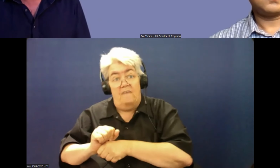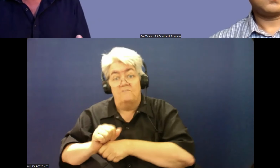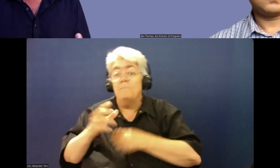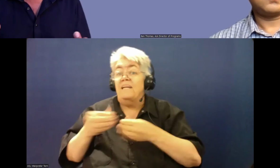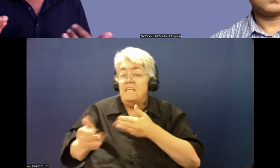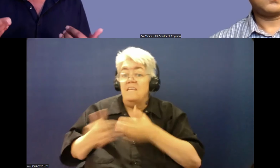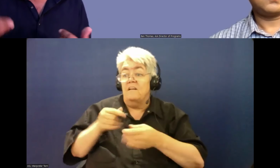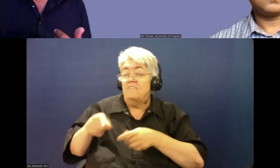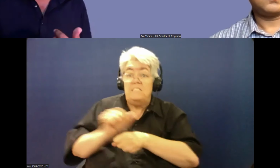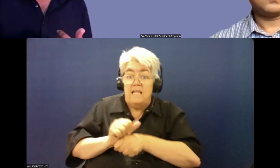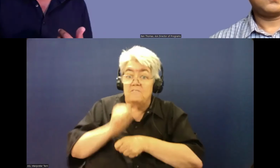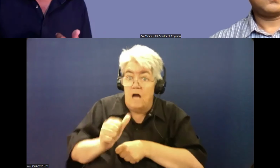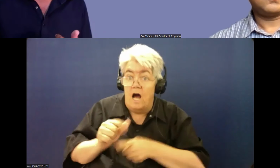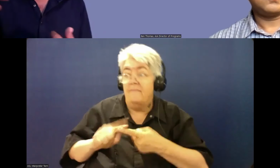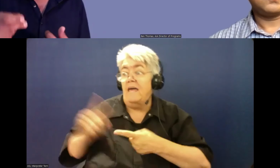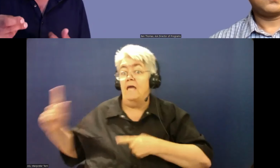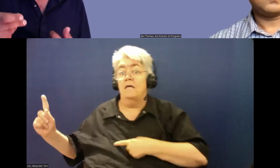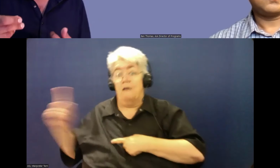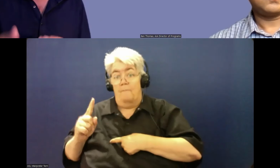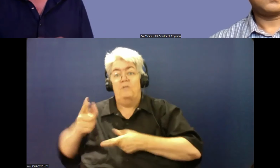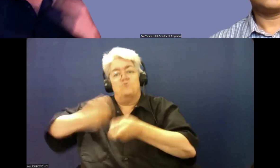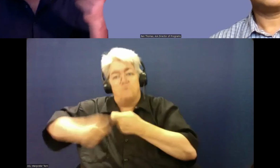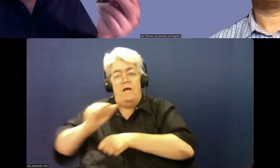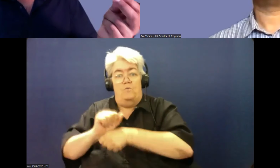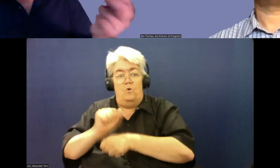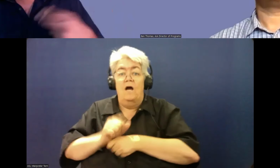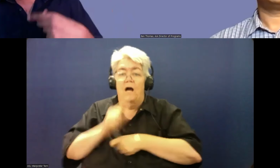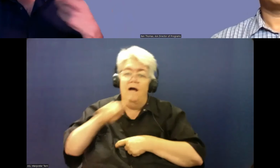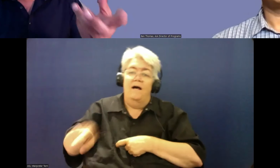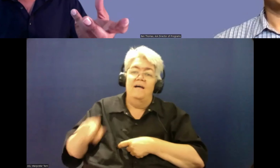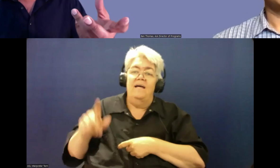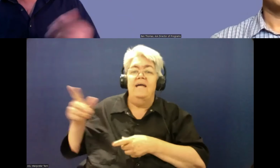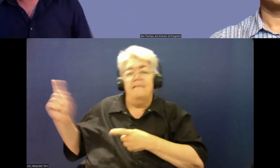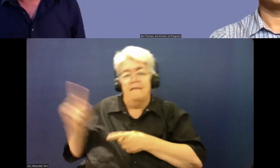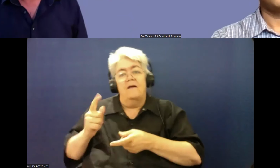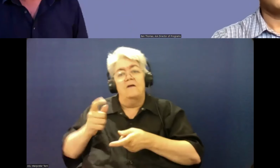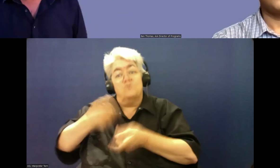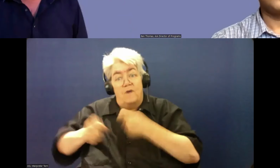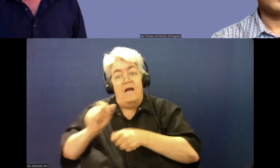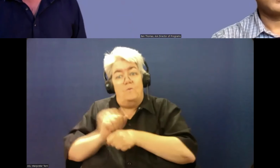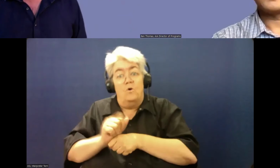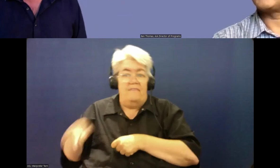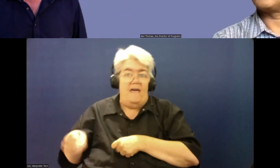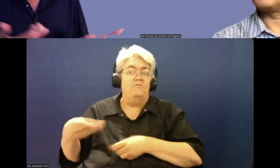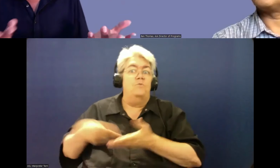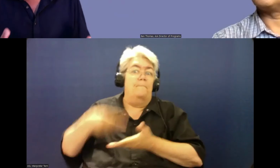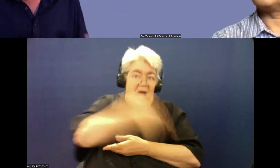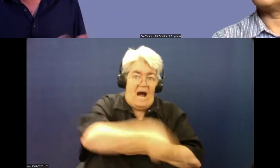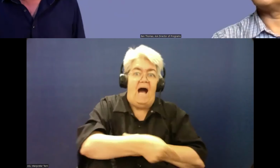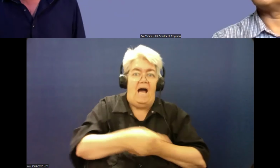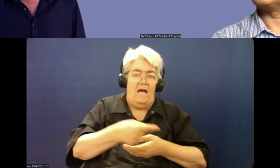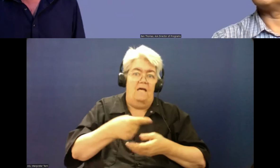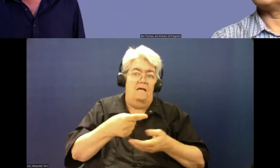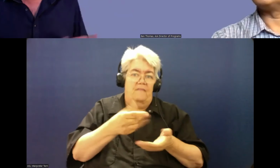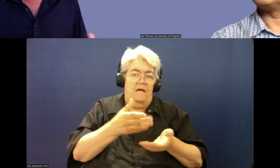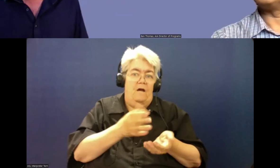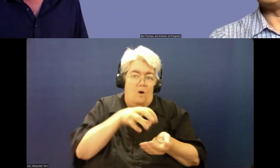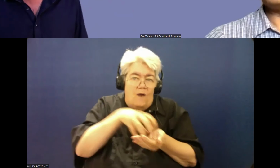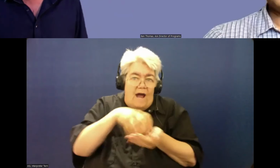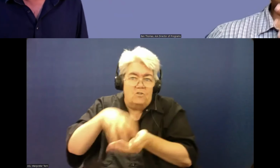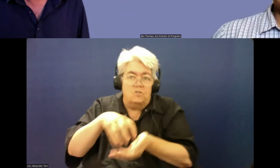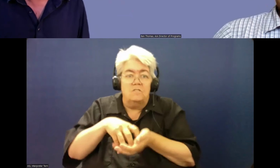ration provided for indentured laborers. They had to buy their ration. Of course, for enslaved people, they were given meals. Um, of course, these are meager. We,